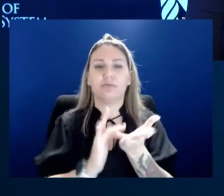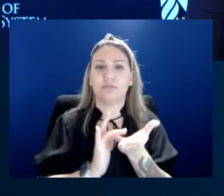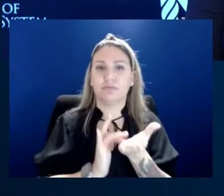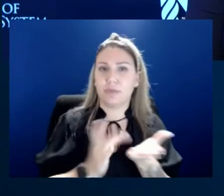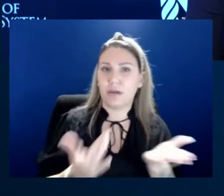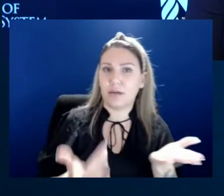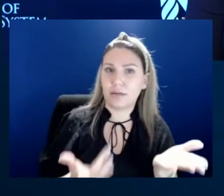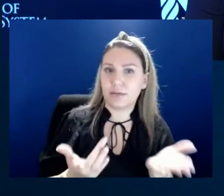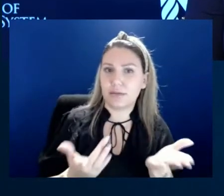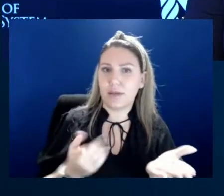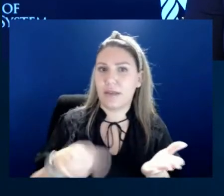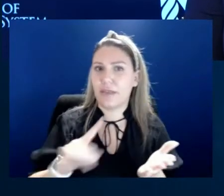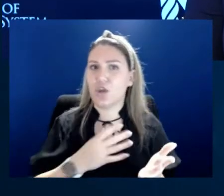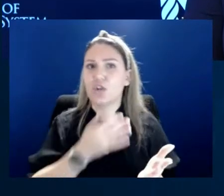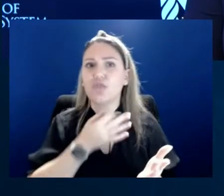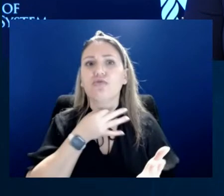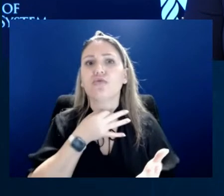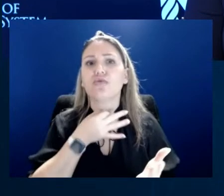They're curious.